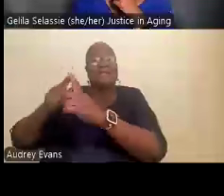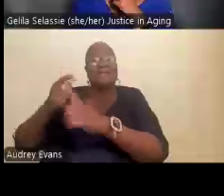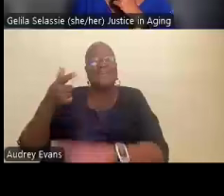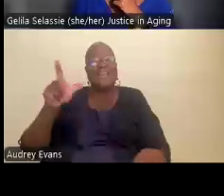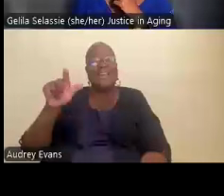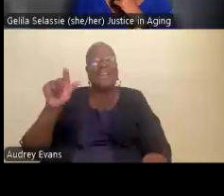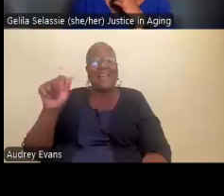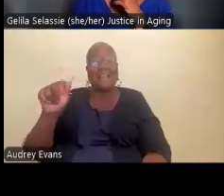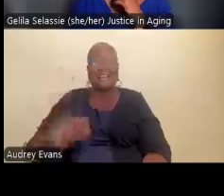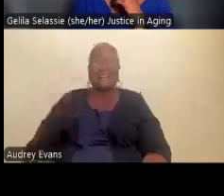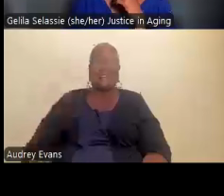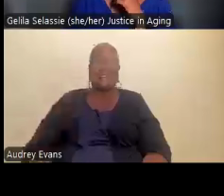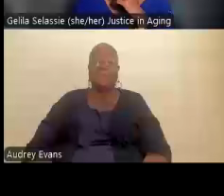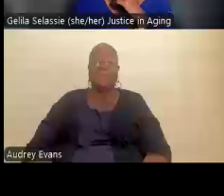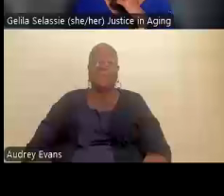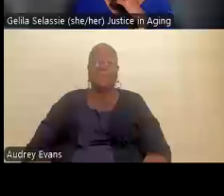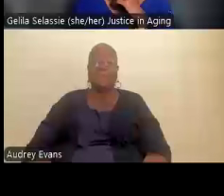Gelila.